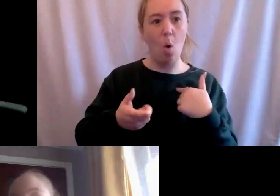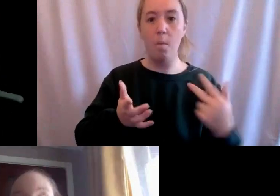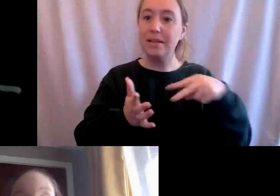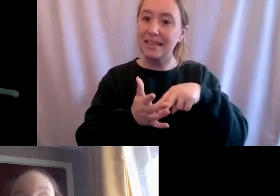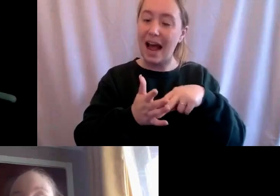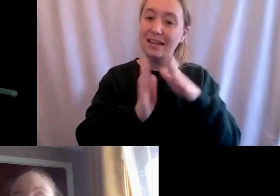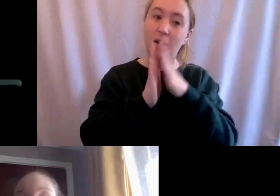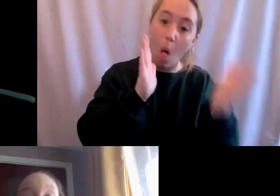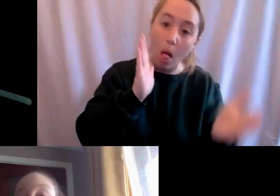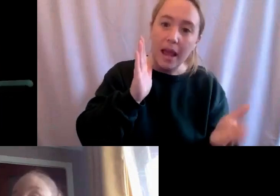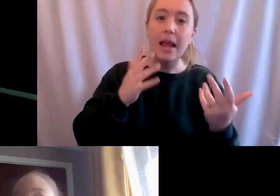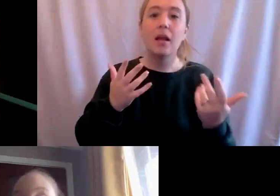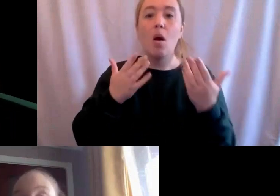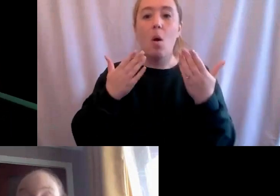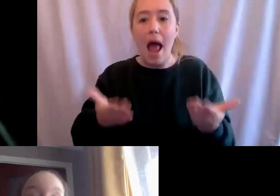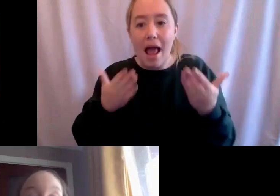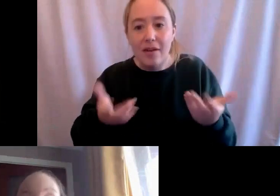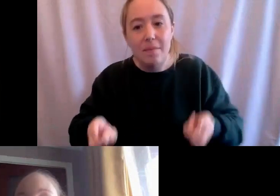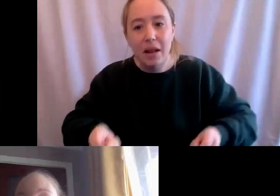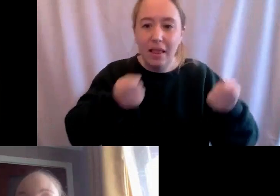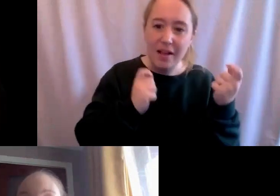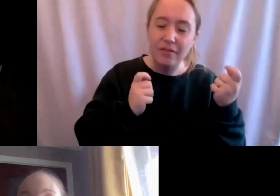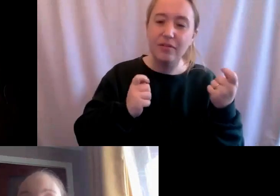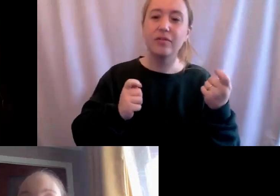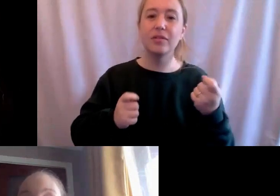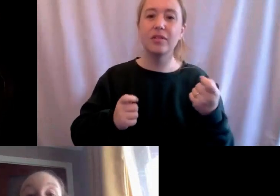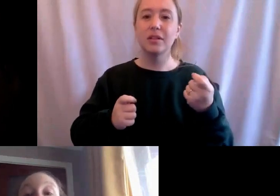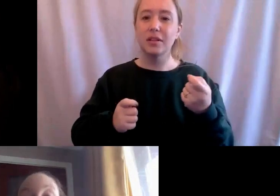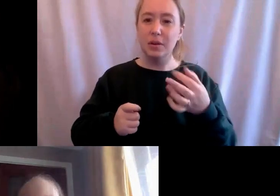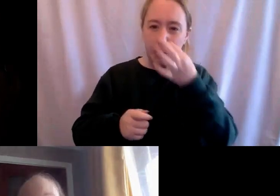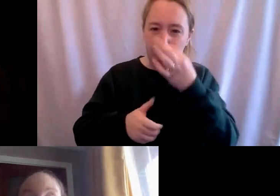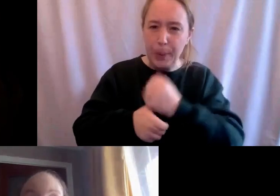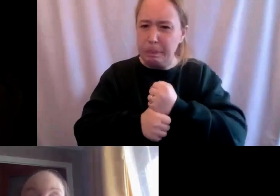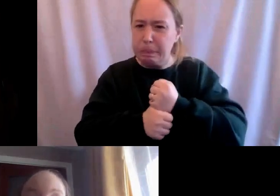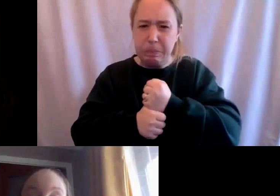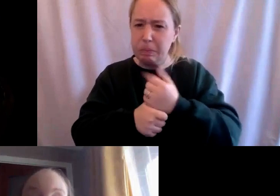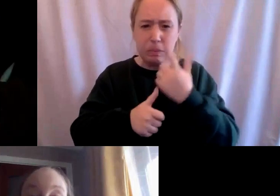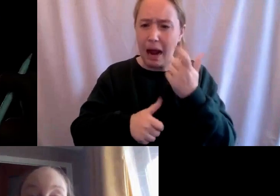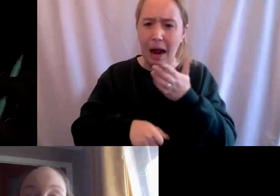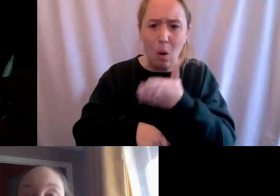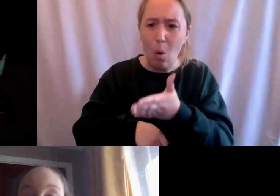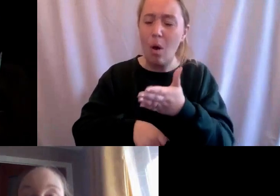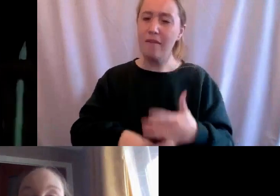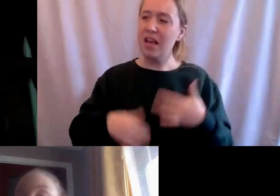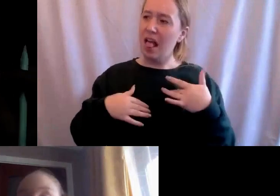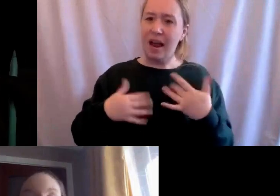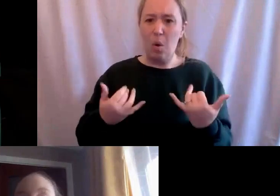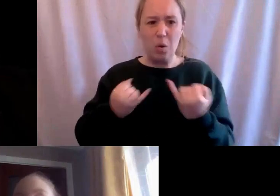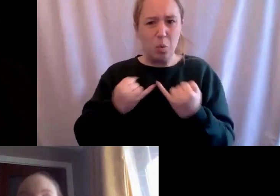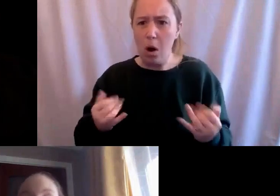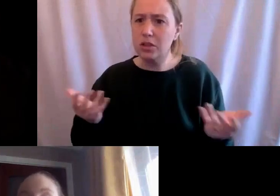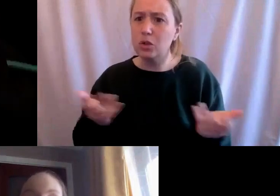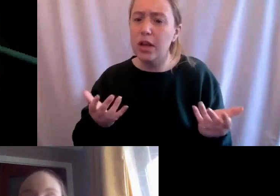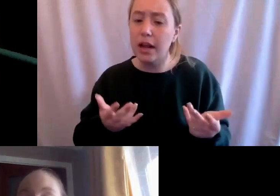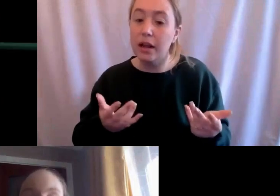been lifting heavy things, you've been constipated or straining at the toilet, you might feel that your prolapse symptoms are worse, and